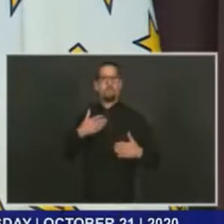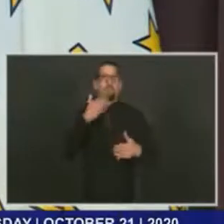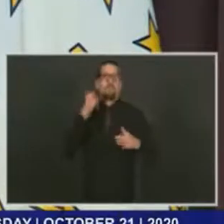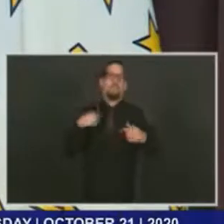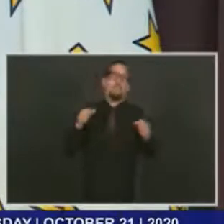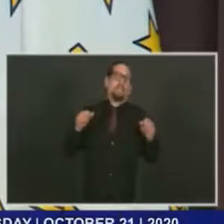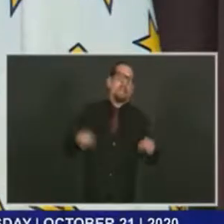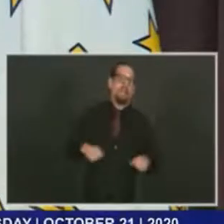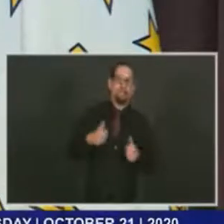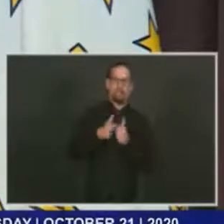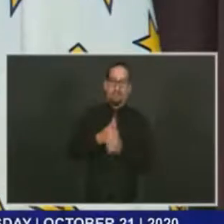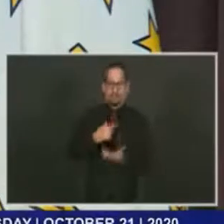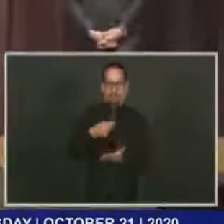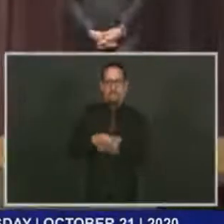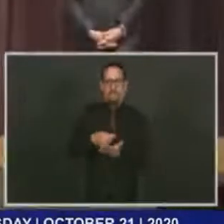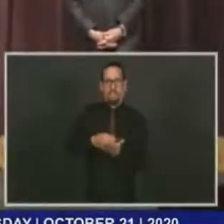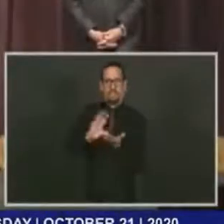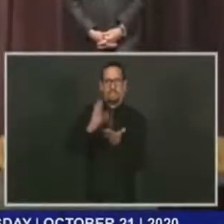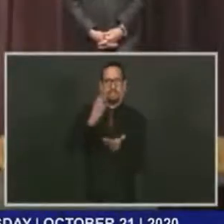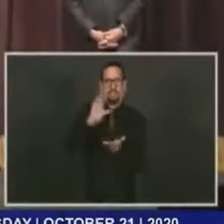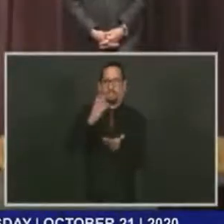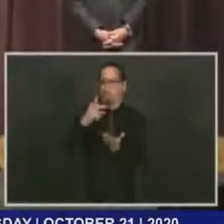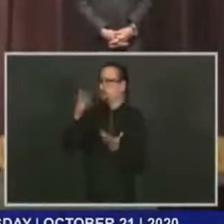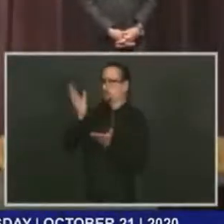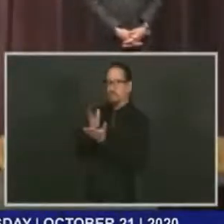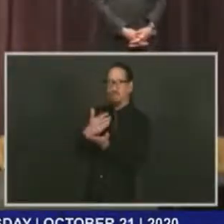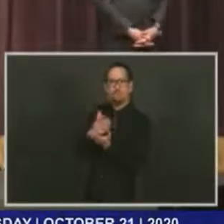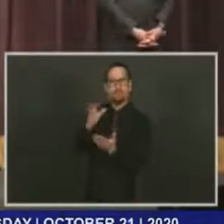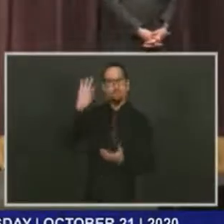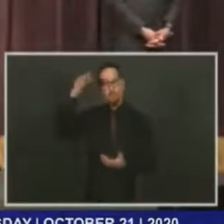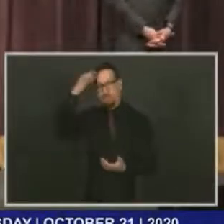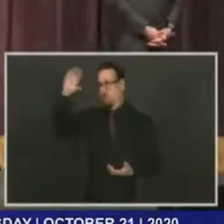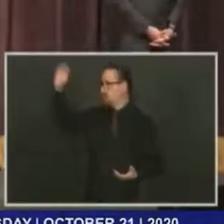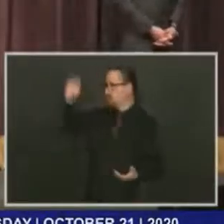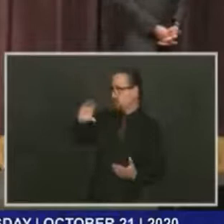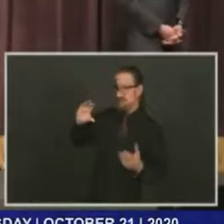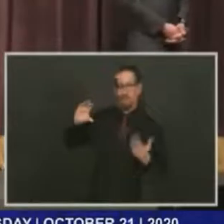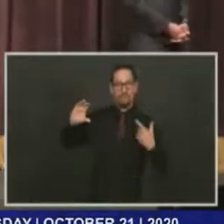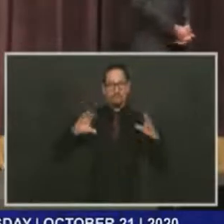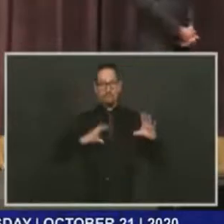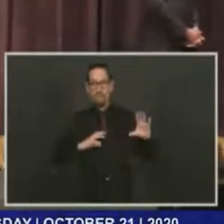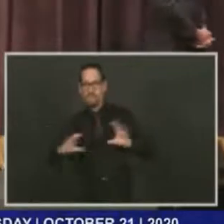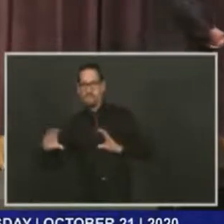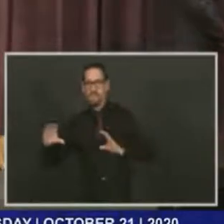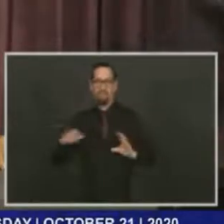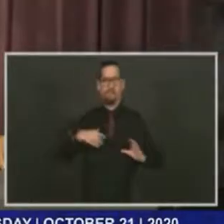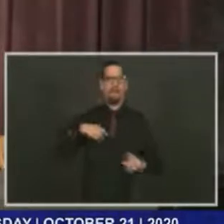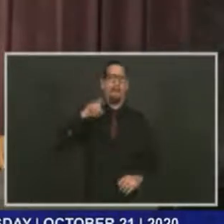money out to small businesses. Thank you. Bye.